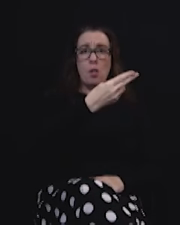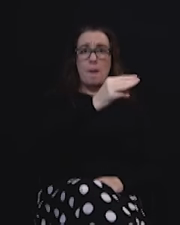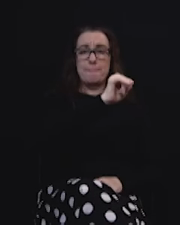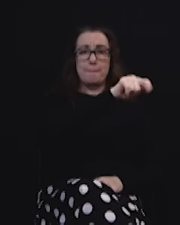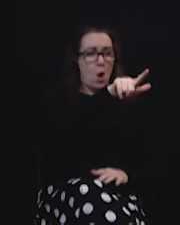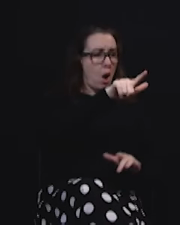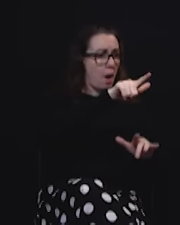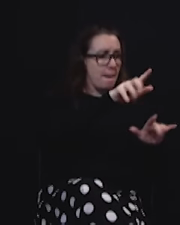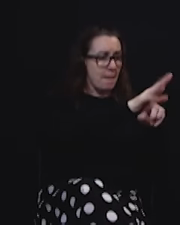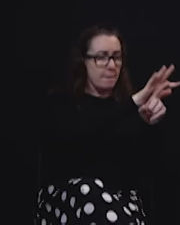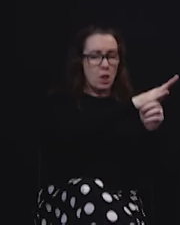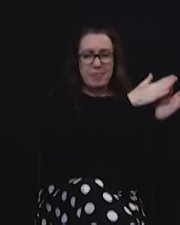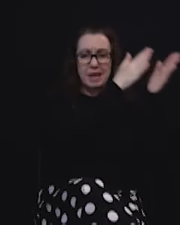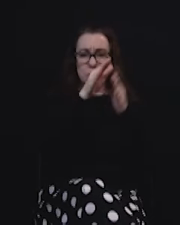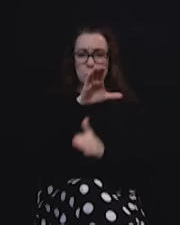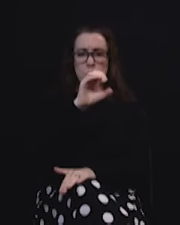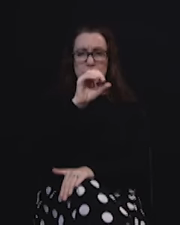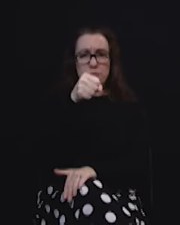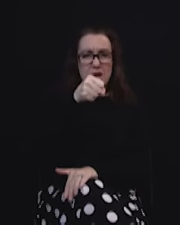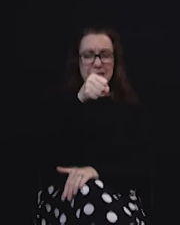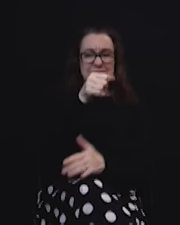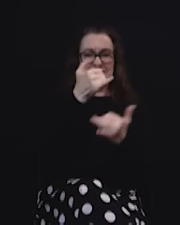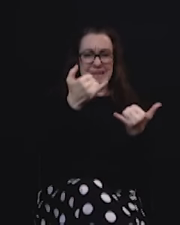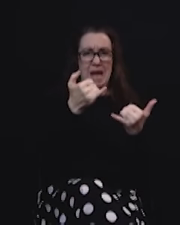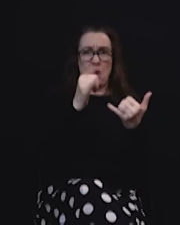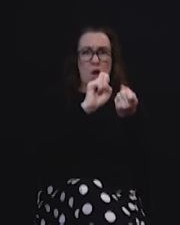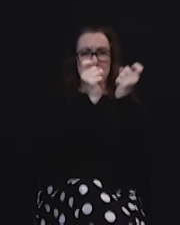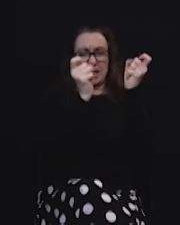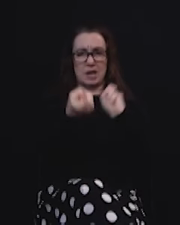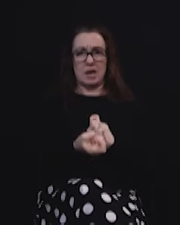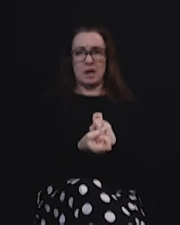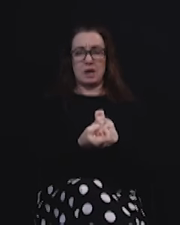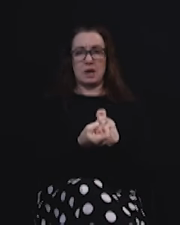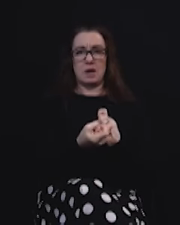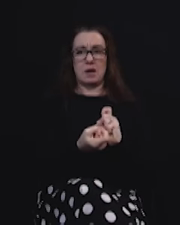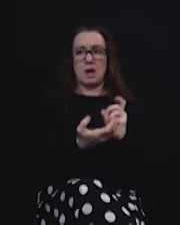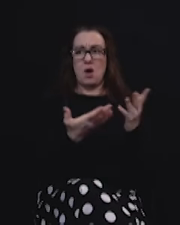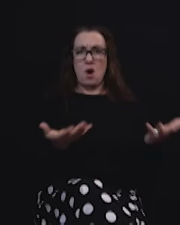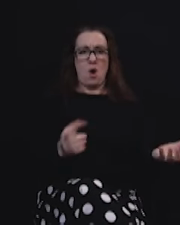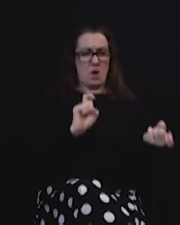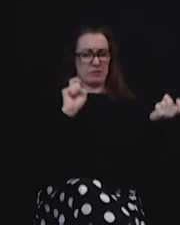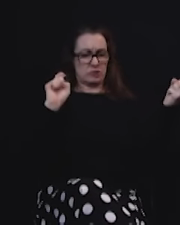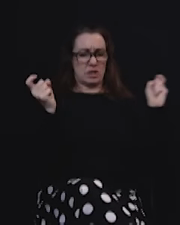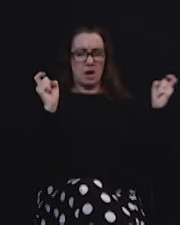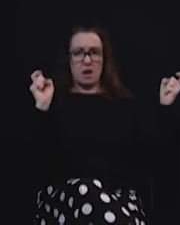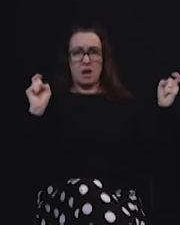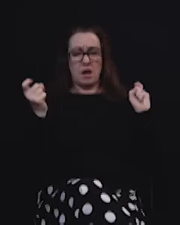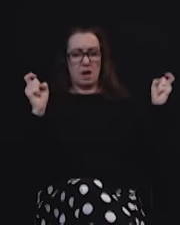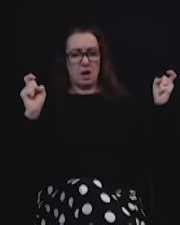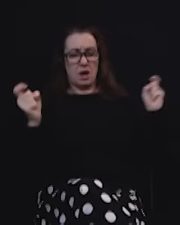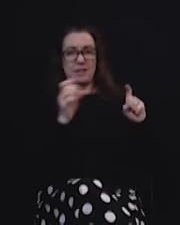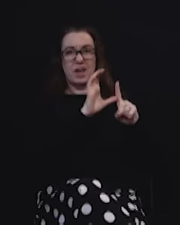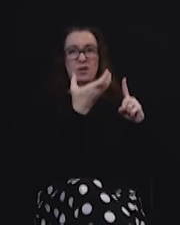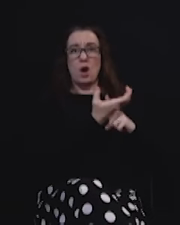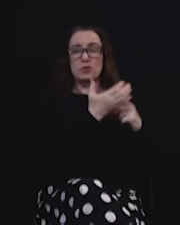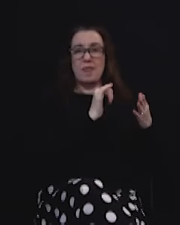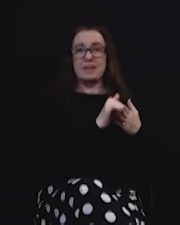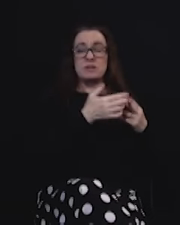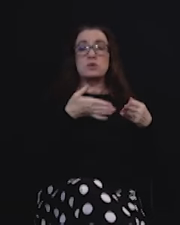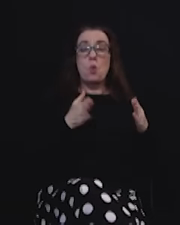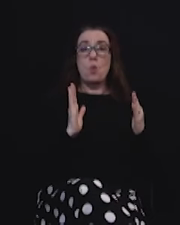place. Then Cool Springs became the place. Now that's all shifting. All of this shifts in our culture. This is the way